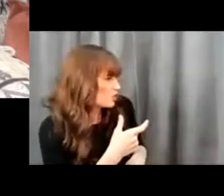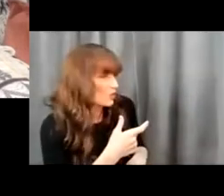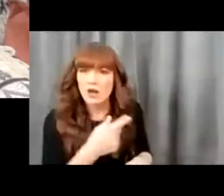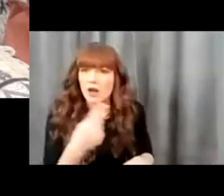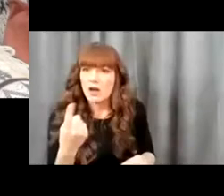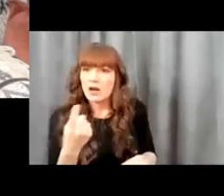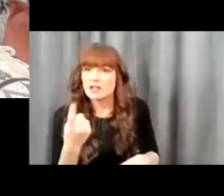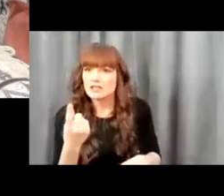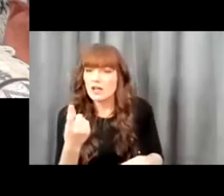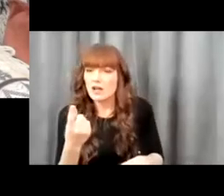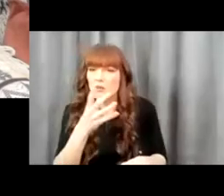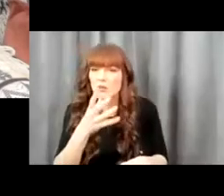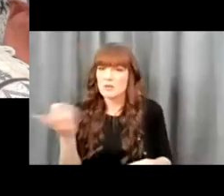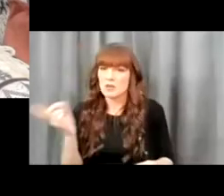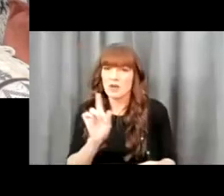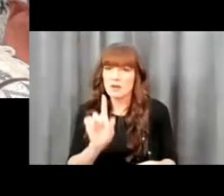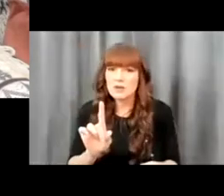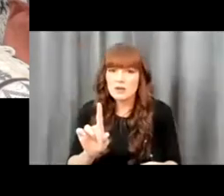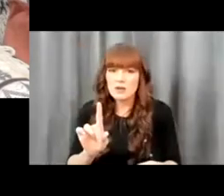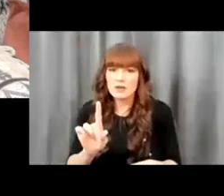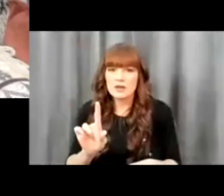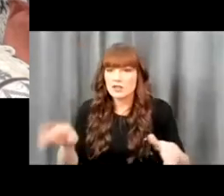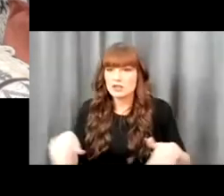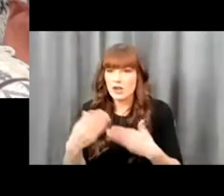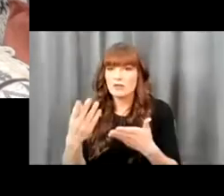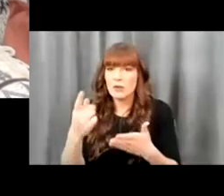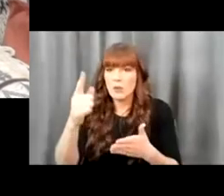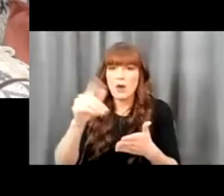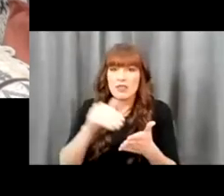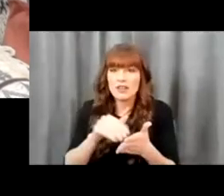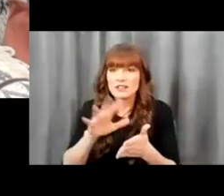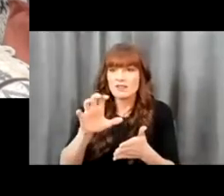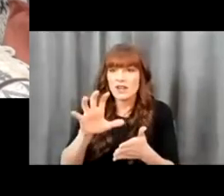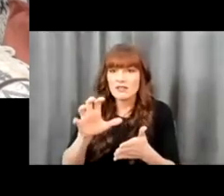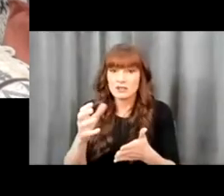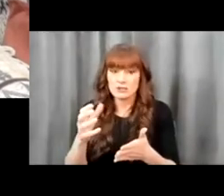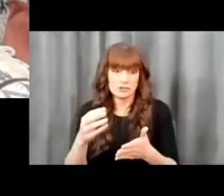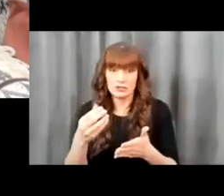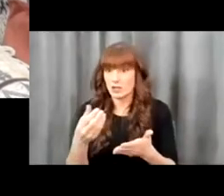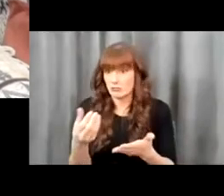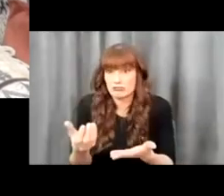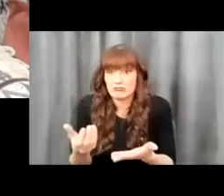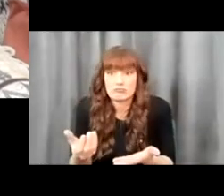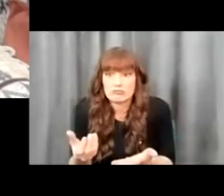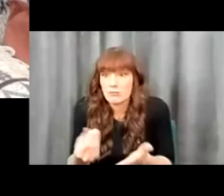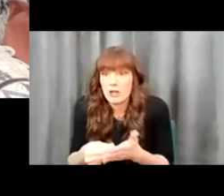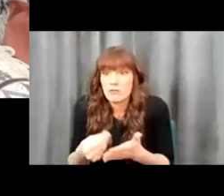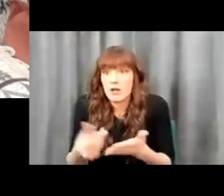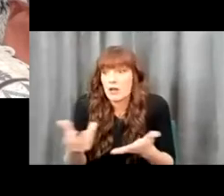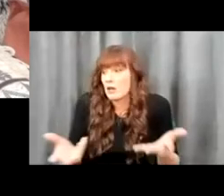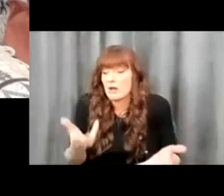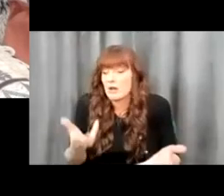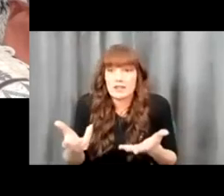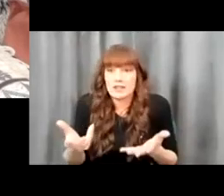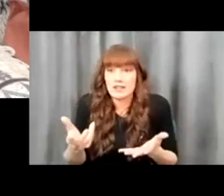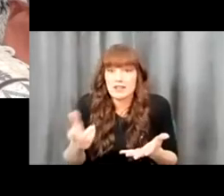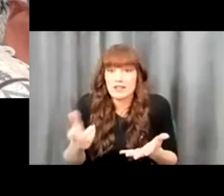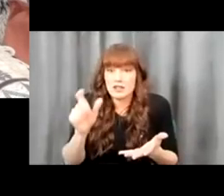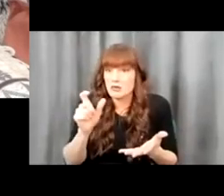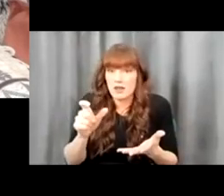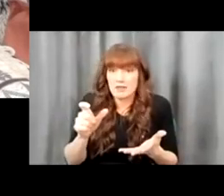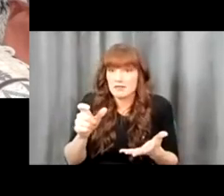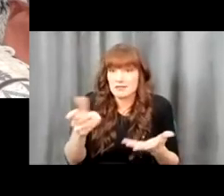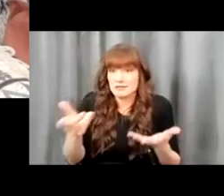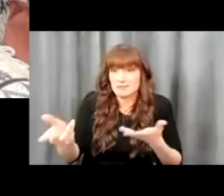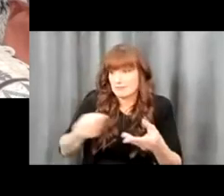lady came in asking about it. She offered $1,500 and had the cash with her. So I figured you got to get the cat in the bag before you skin